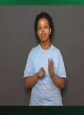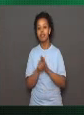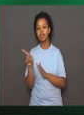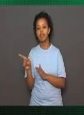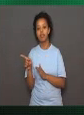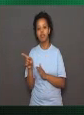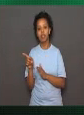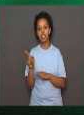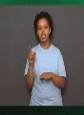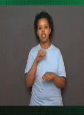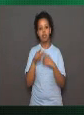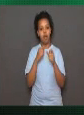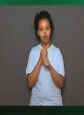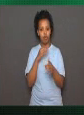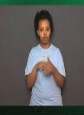year.